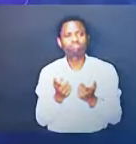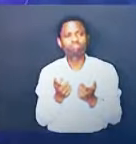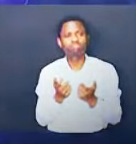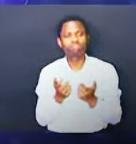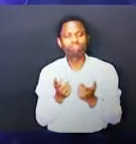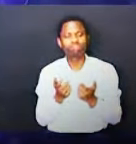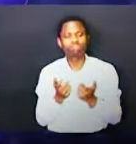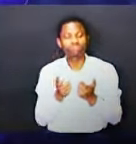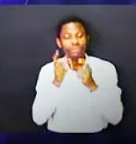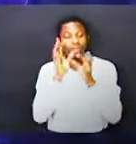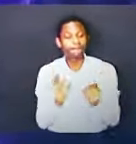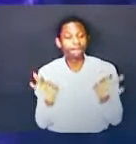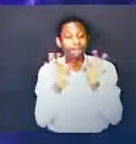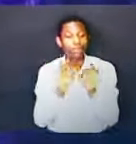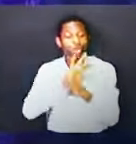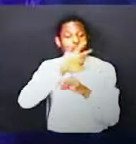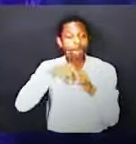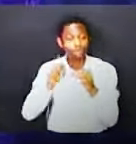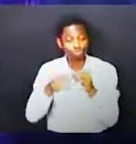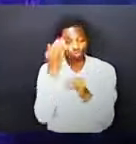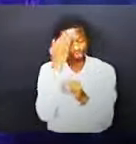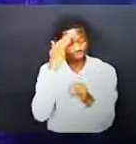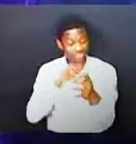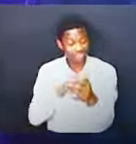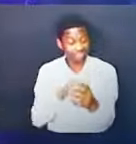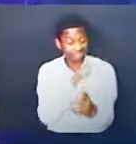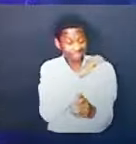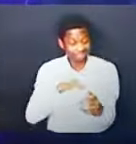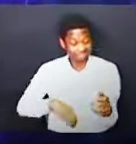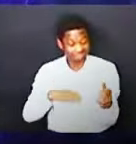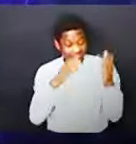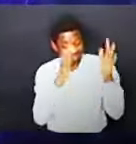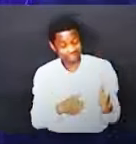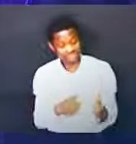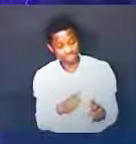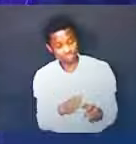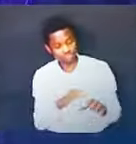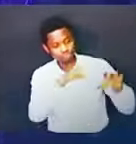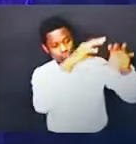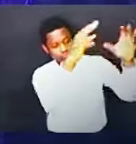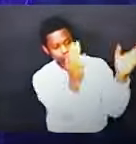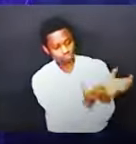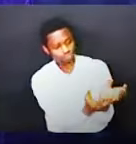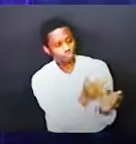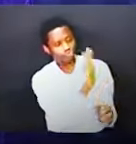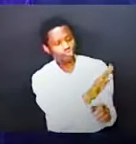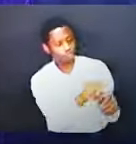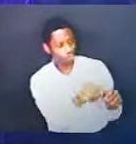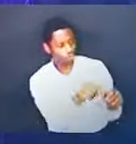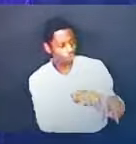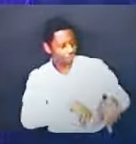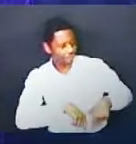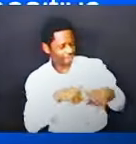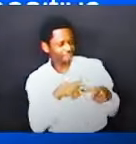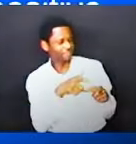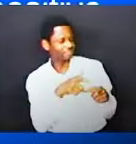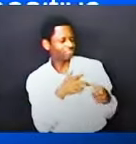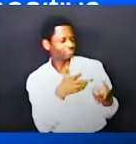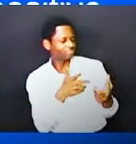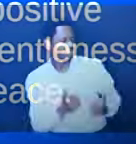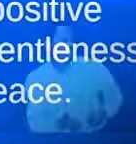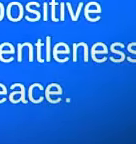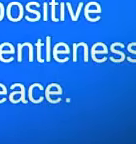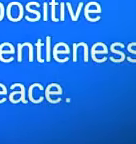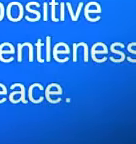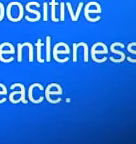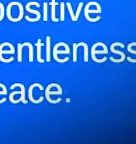is important to realize that the life of the Christian community is not merely a negative